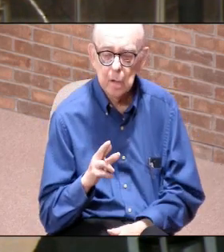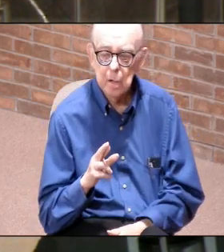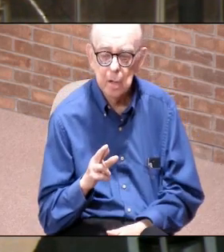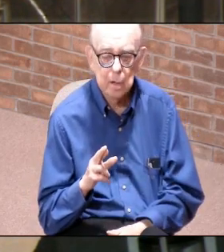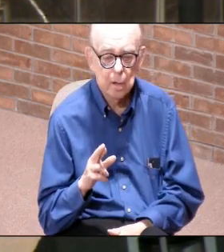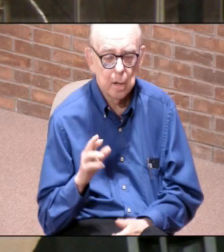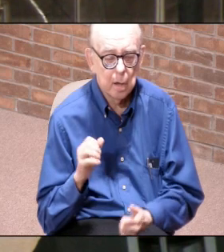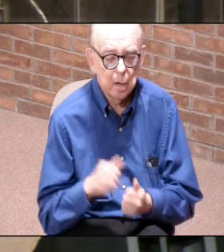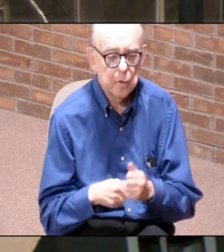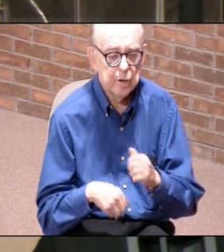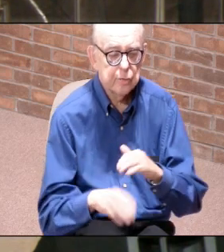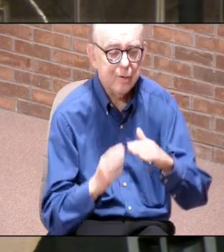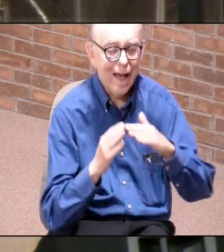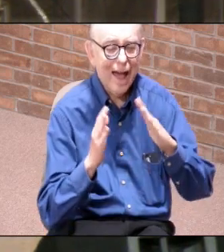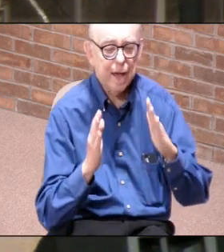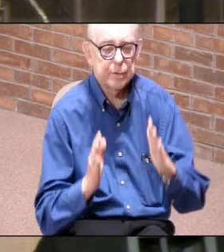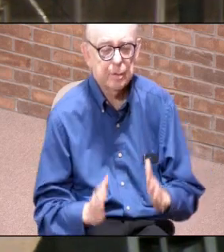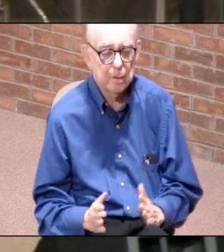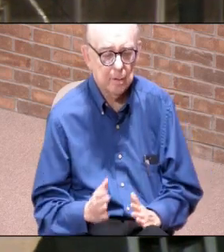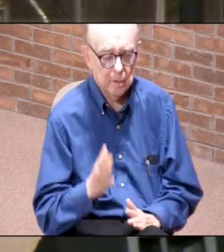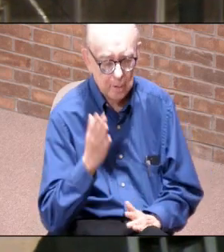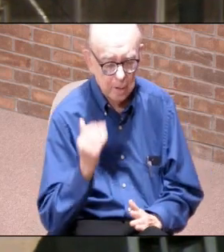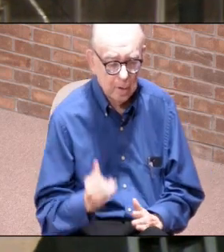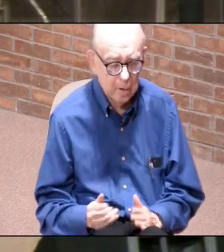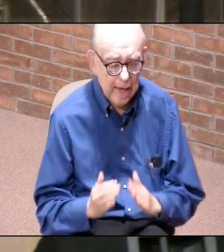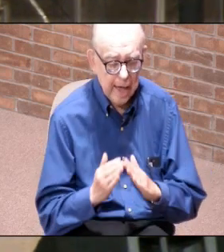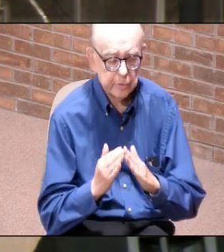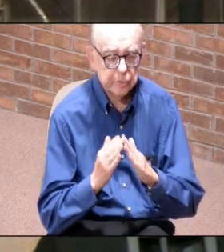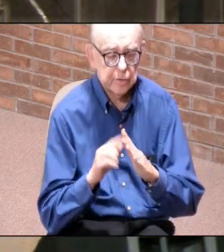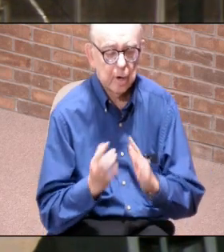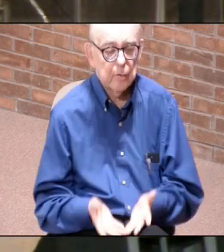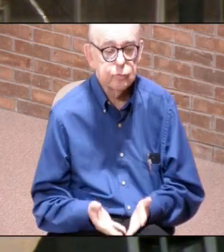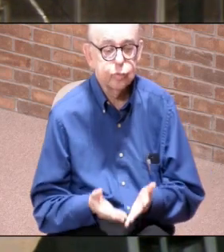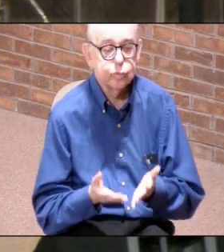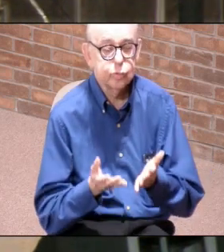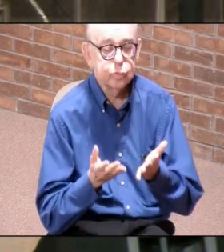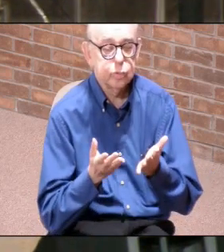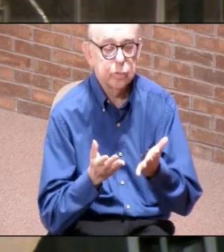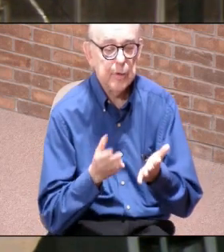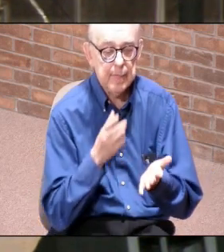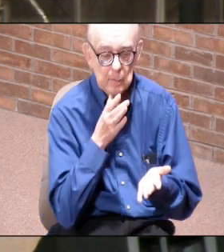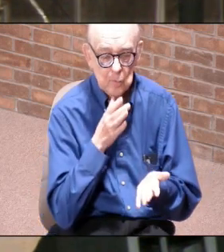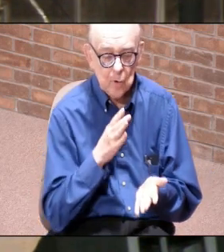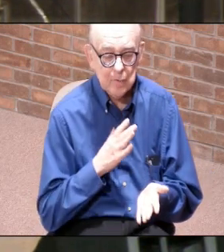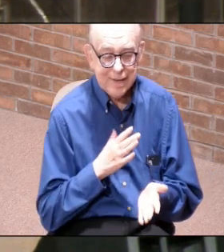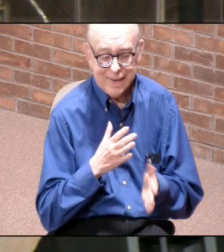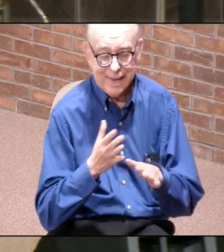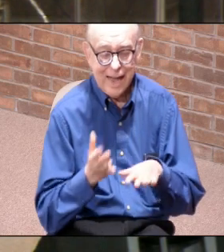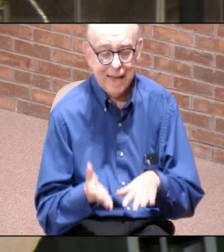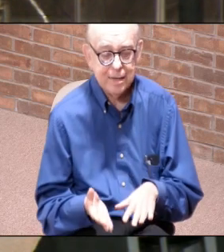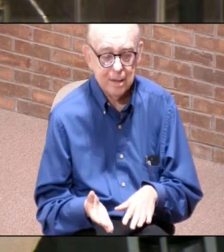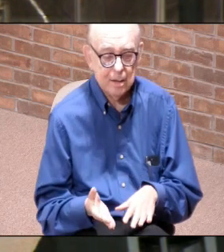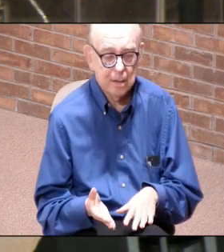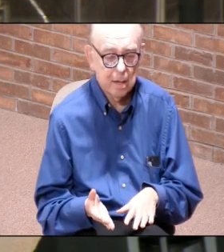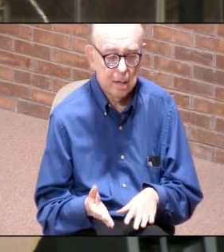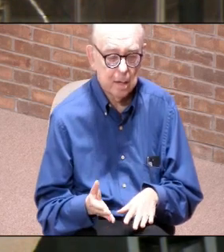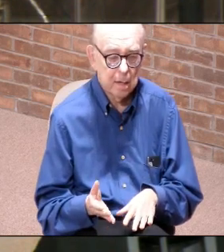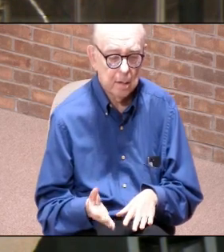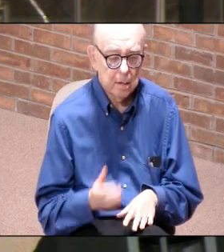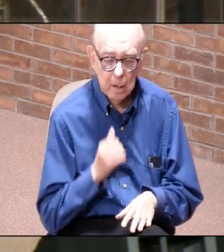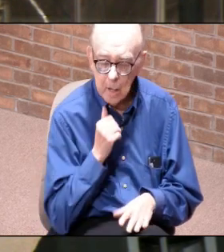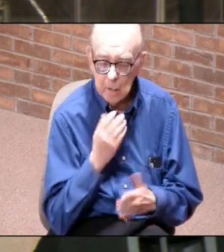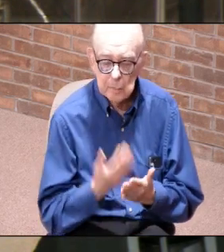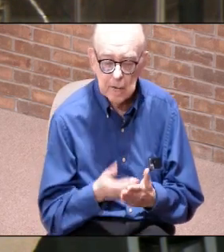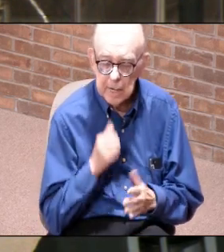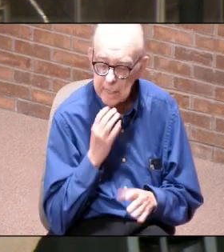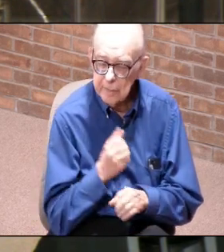And the car went into a house and caught the house on fire. She died. Money didn't save